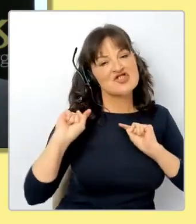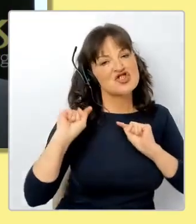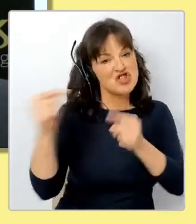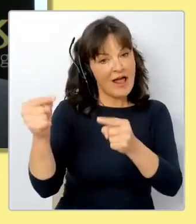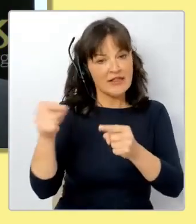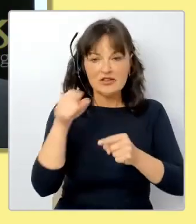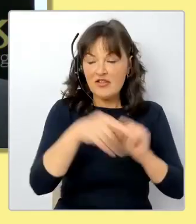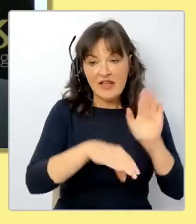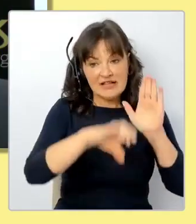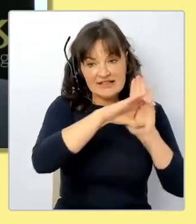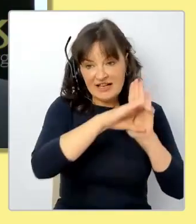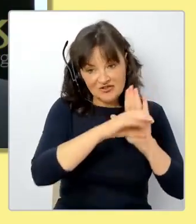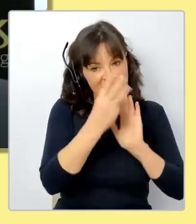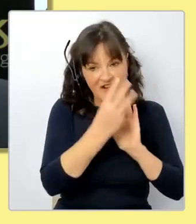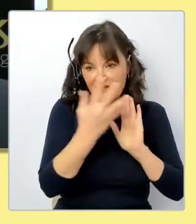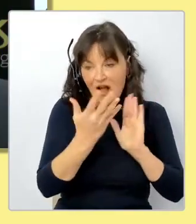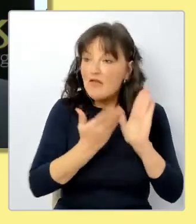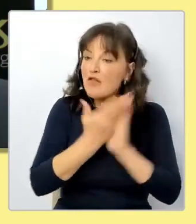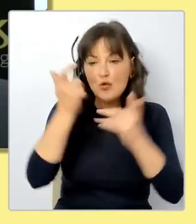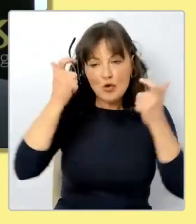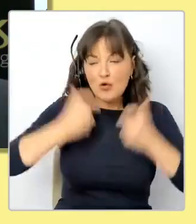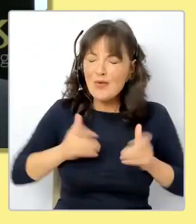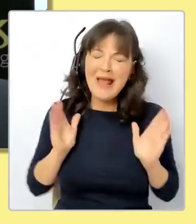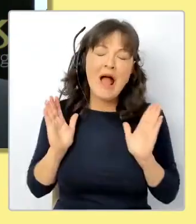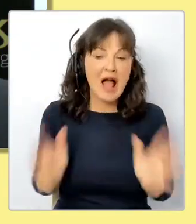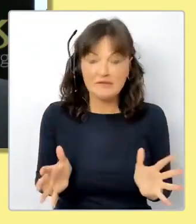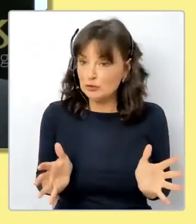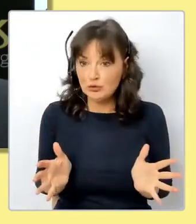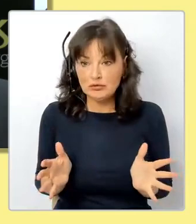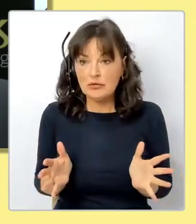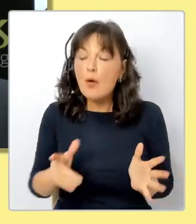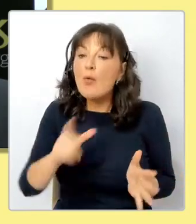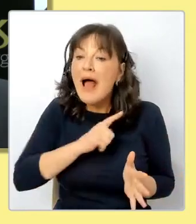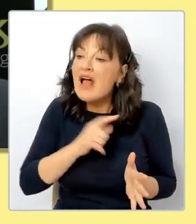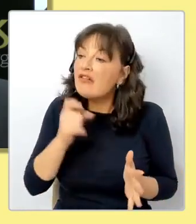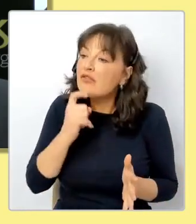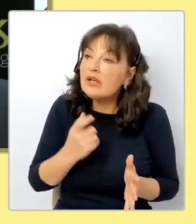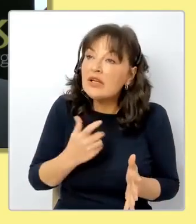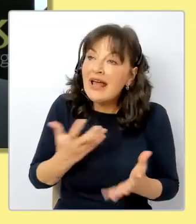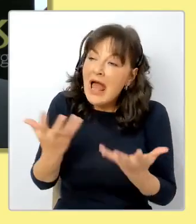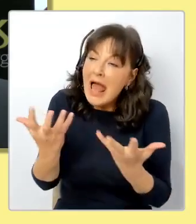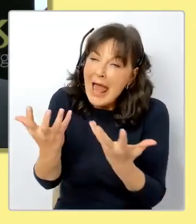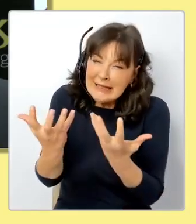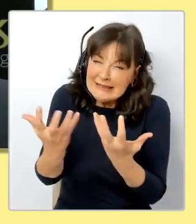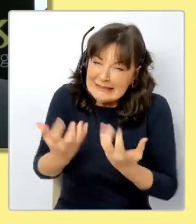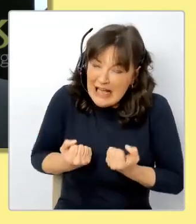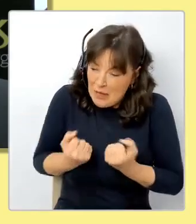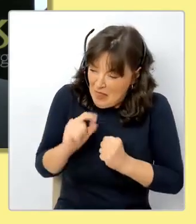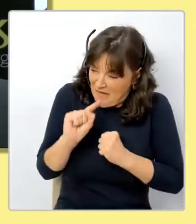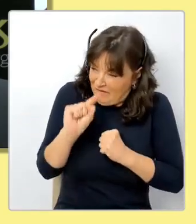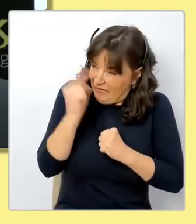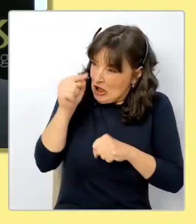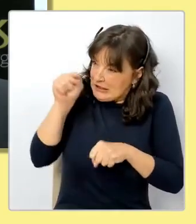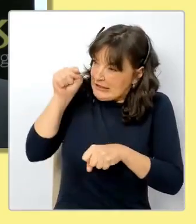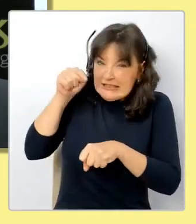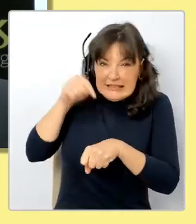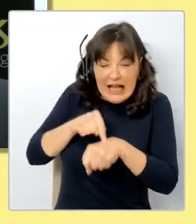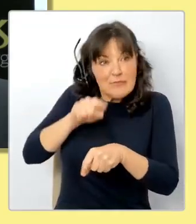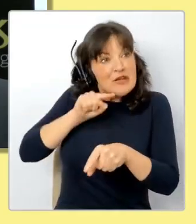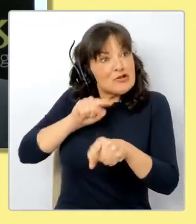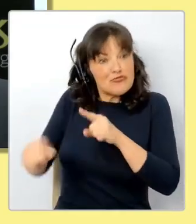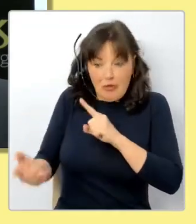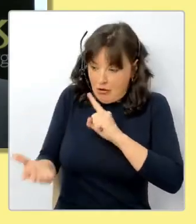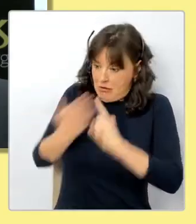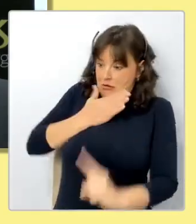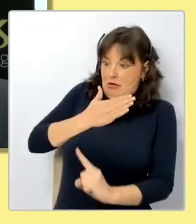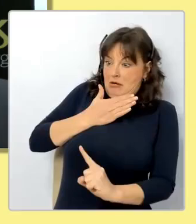35 in court. We can do nothing less, because if we cave in the first time they use their veto, they will use it